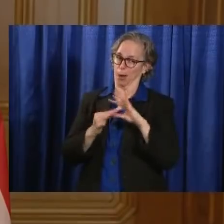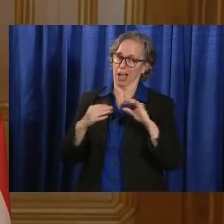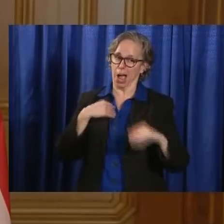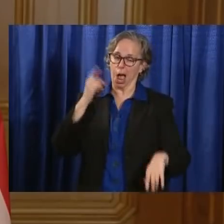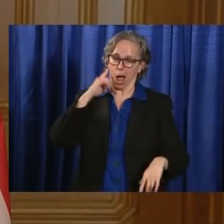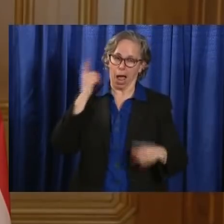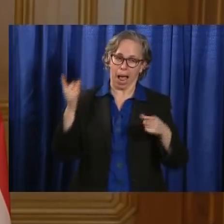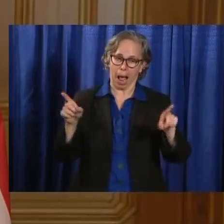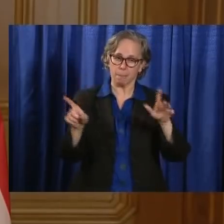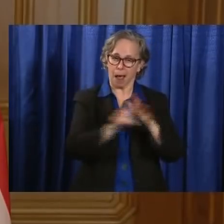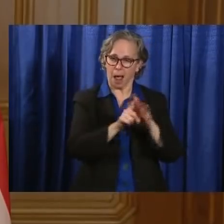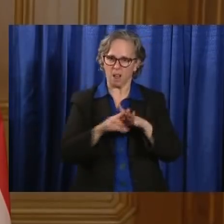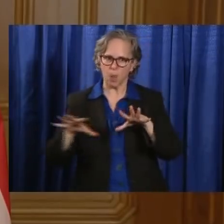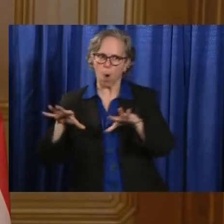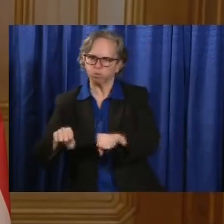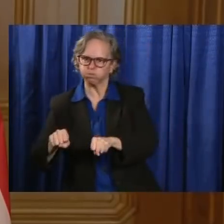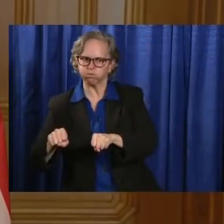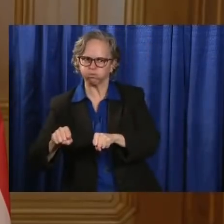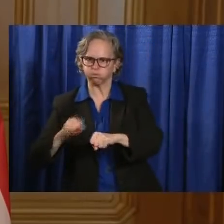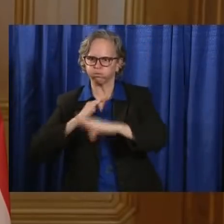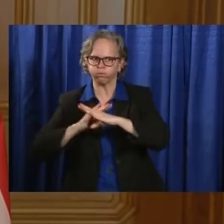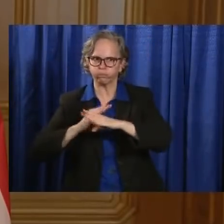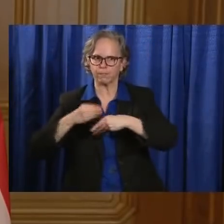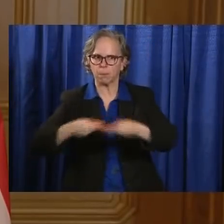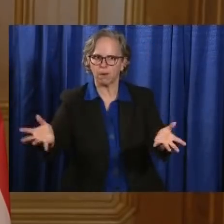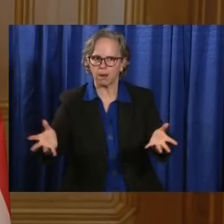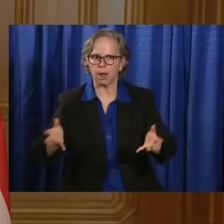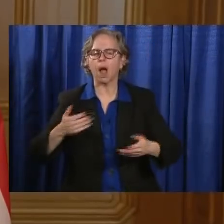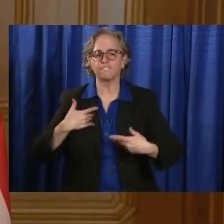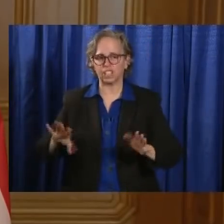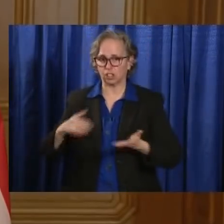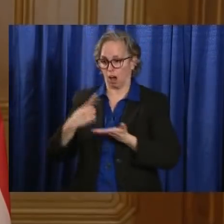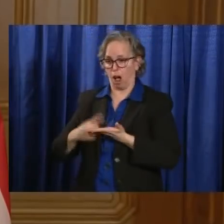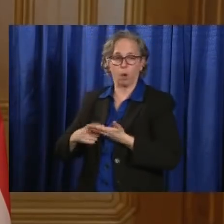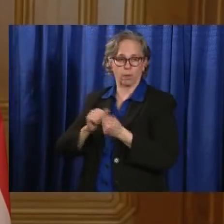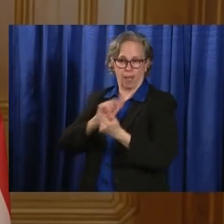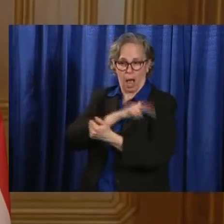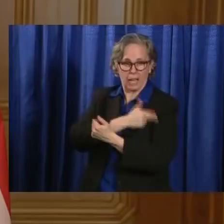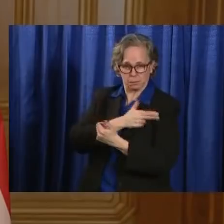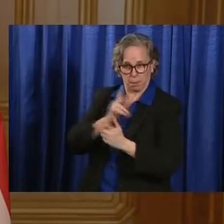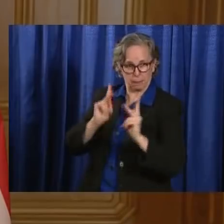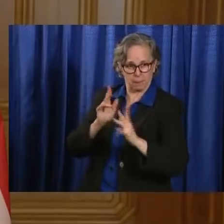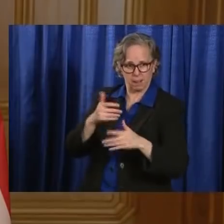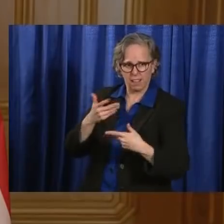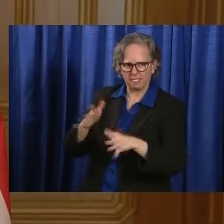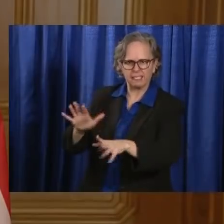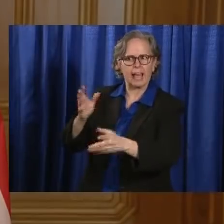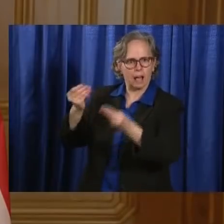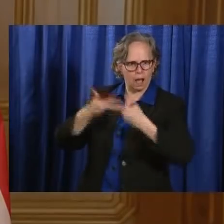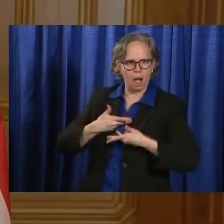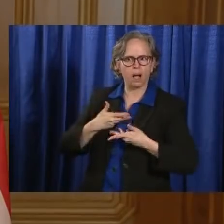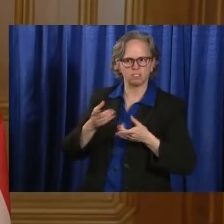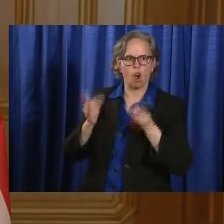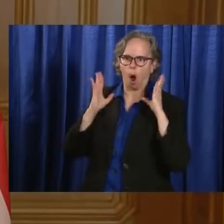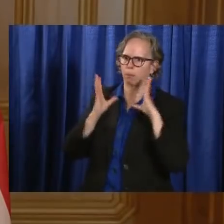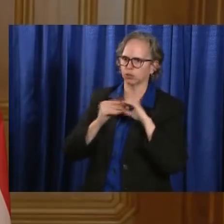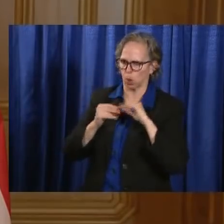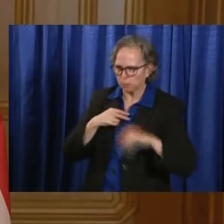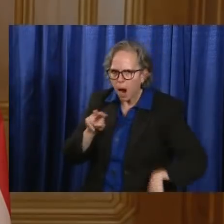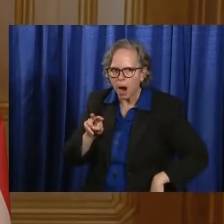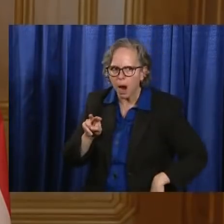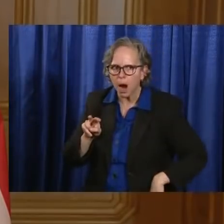being seized. And we've had conversations with our hospitals who have told us horror stories. So yes,